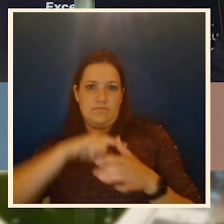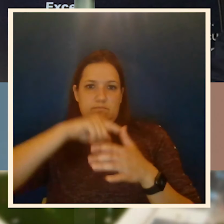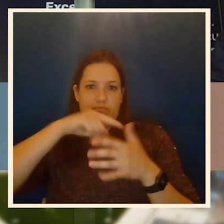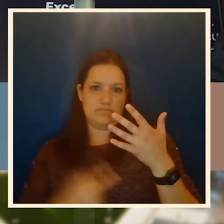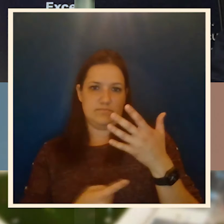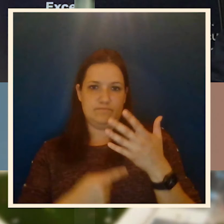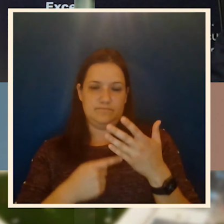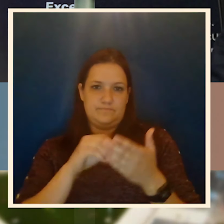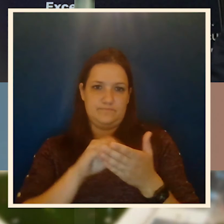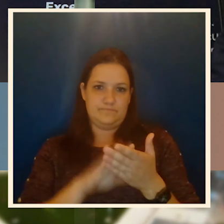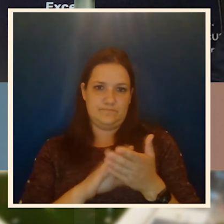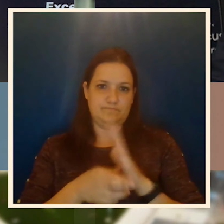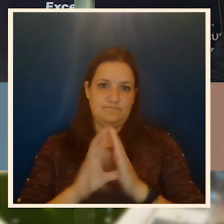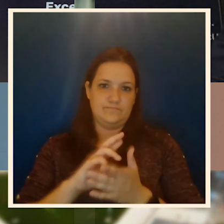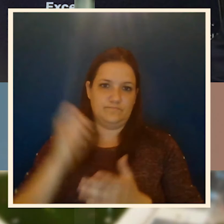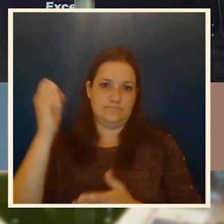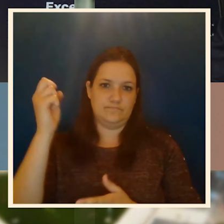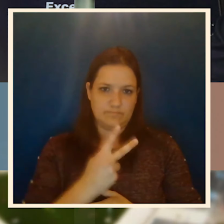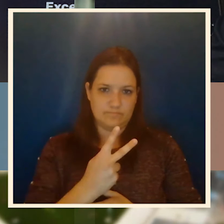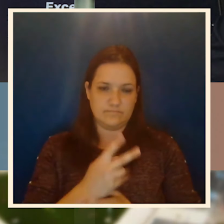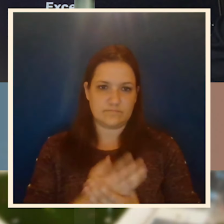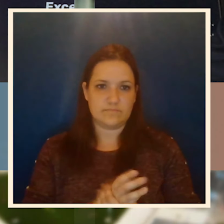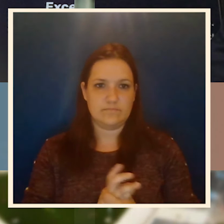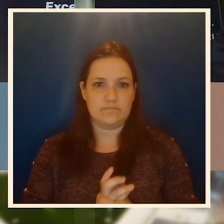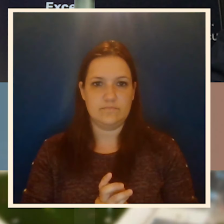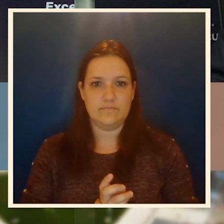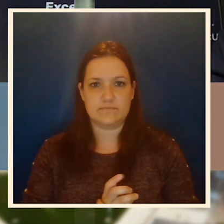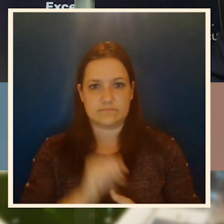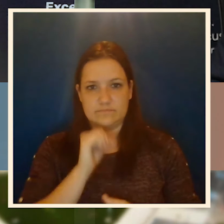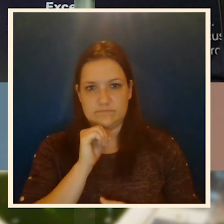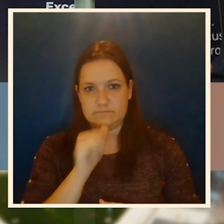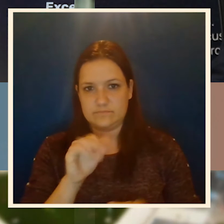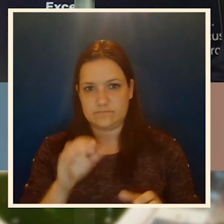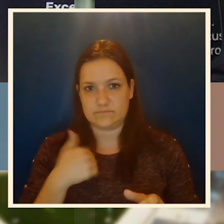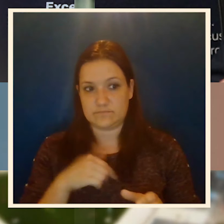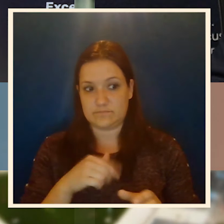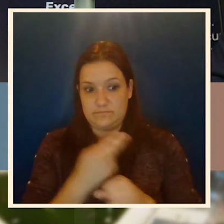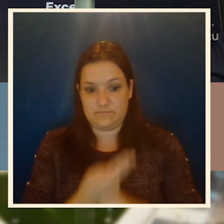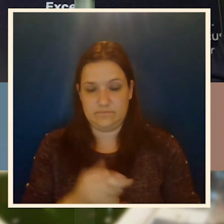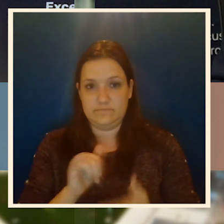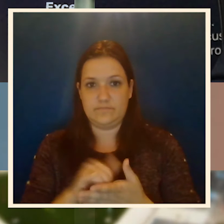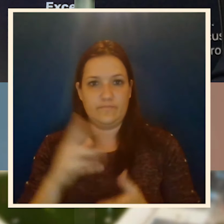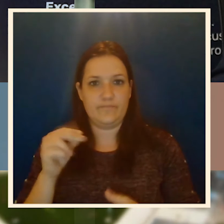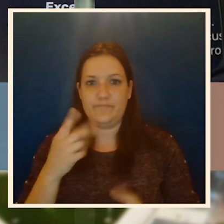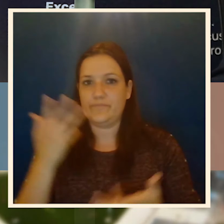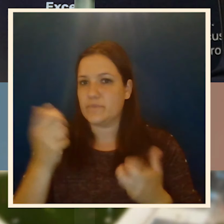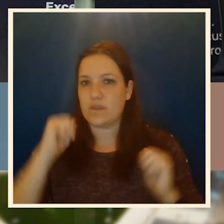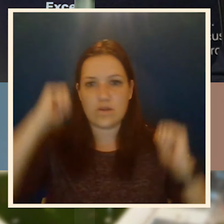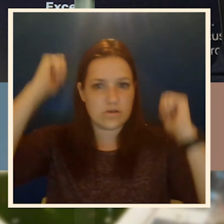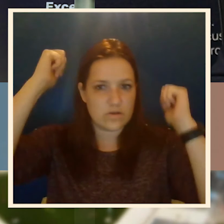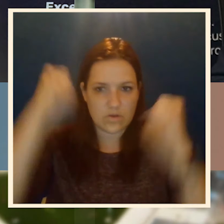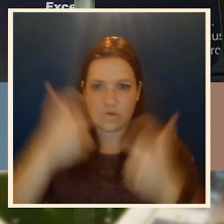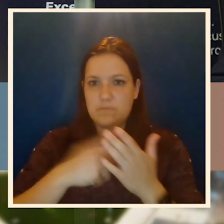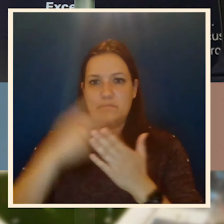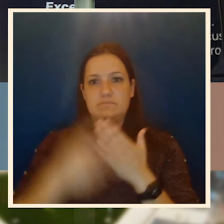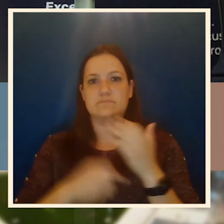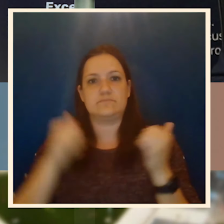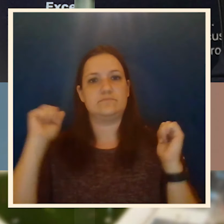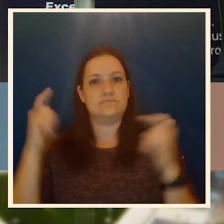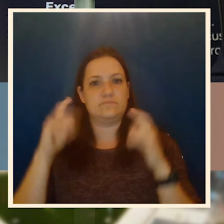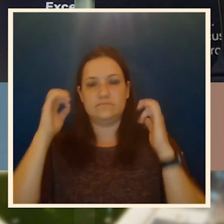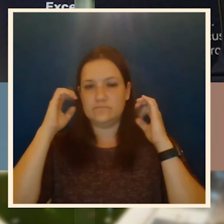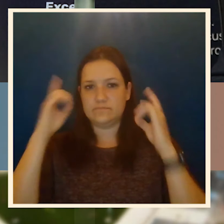site. So that's not what we were accustomed to. So they said, we want, again, all those policies, all that education material, we want all that